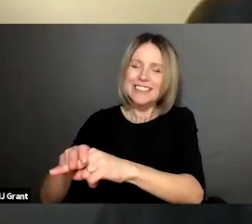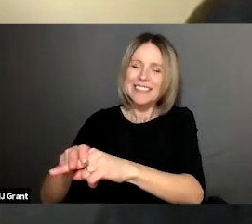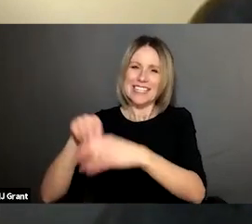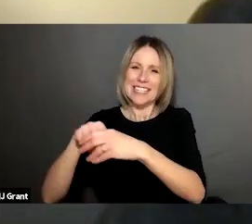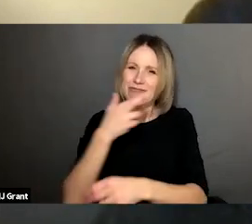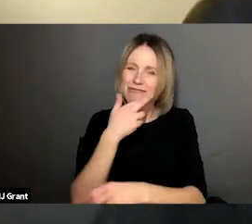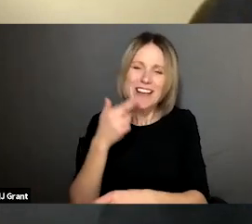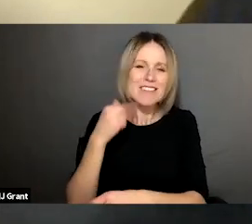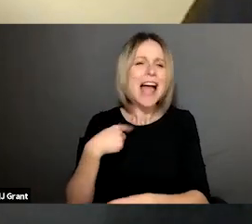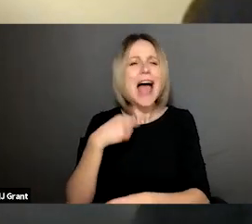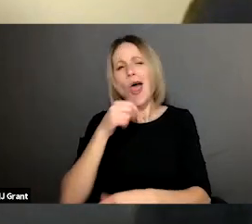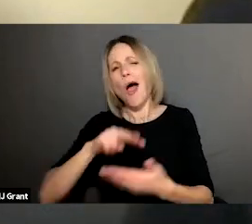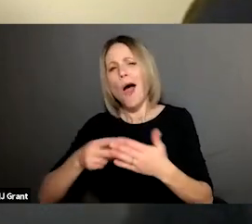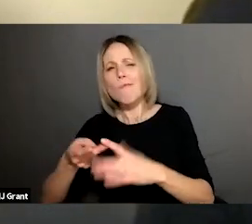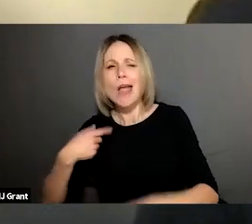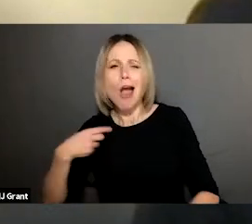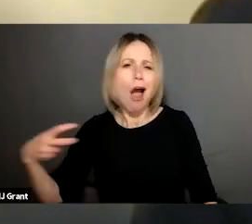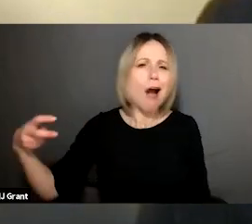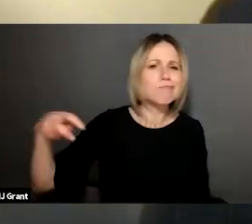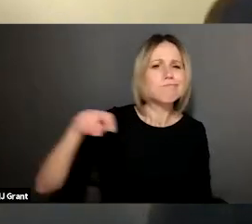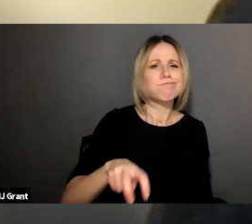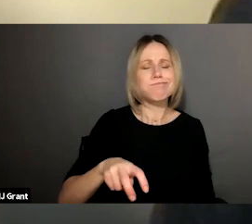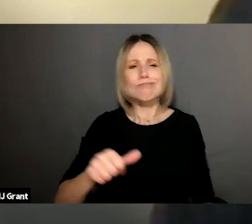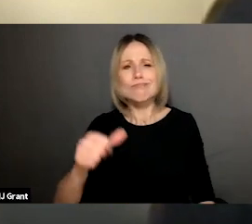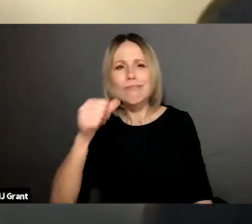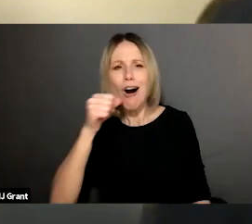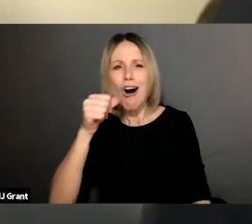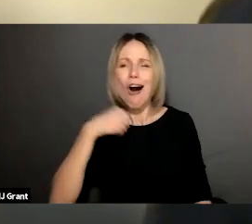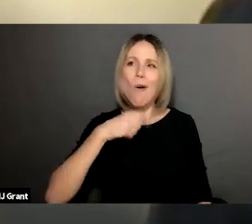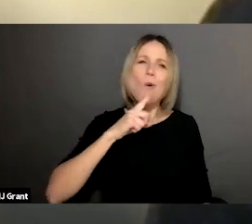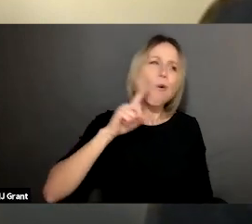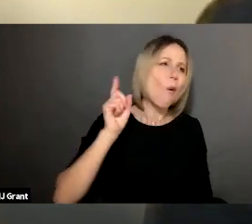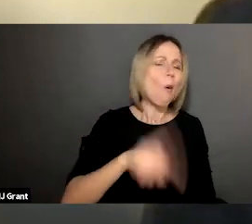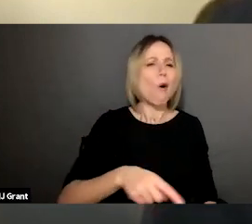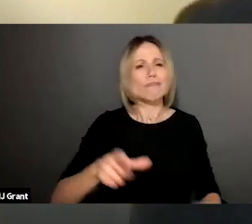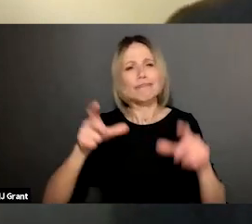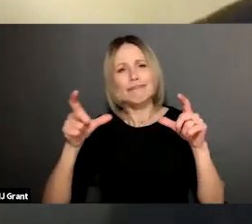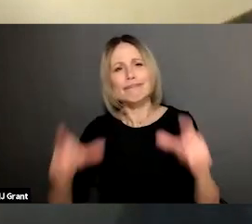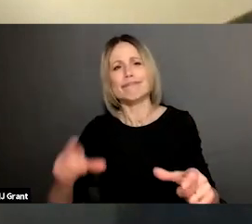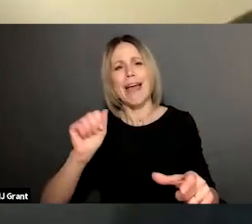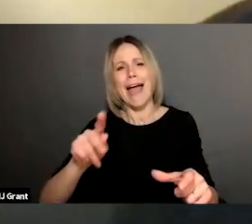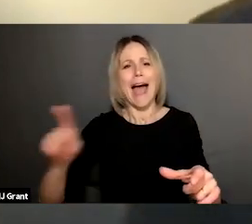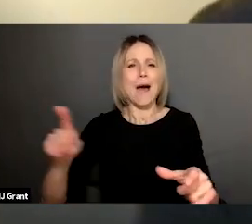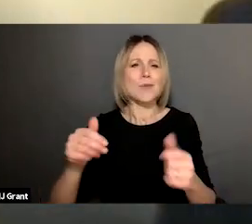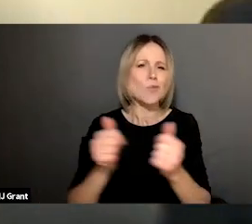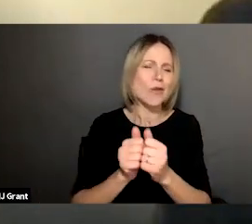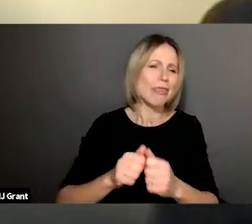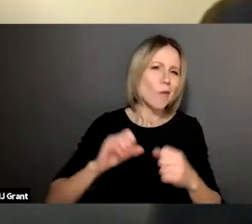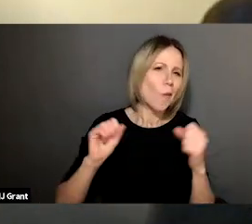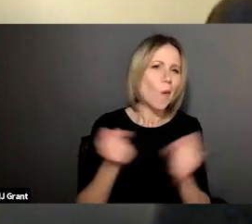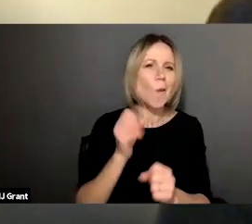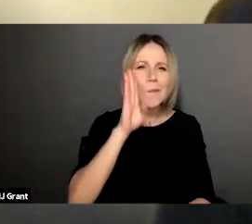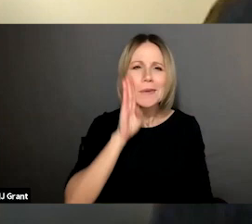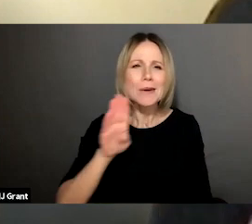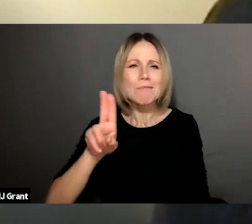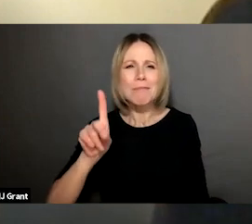elbowing up to the bar at Applebee's and getting an appetizer selection and a cold Budweiser, although that is awesome and I'd like to do that